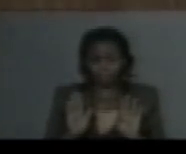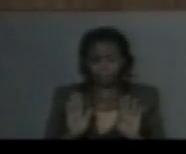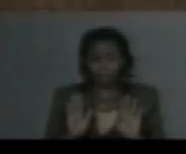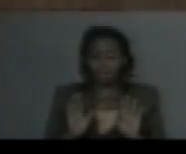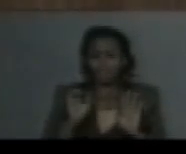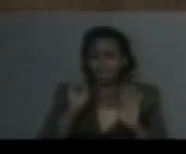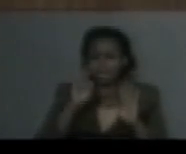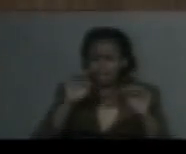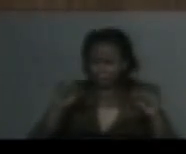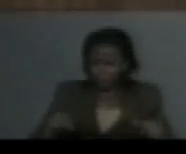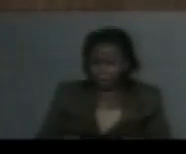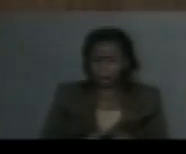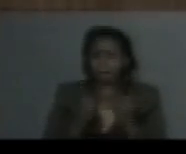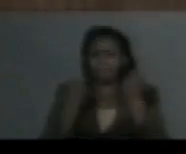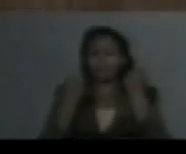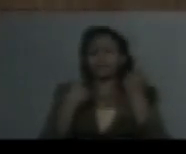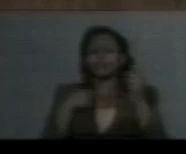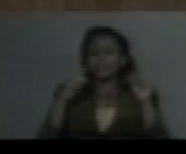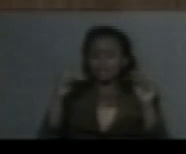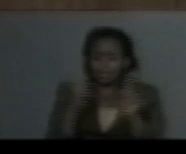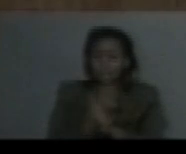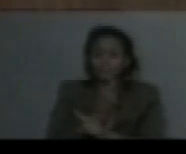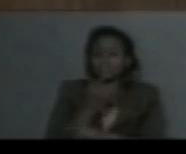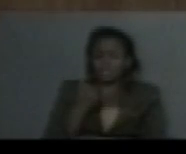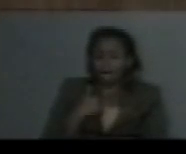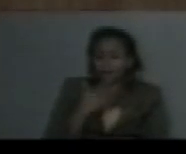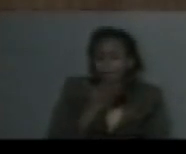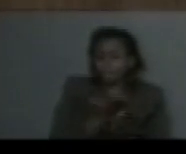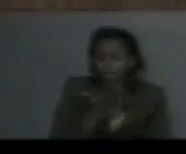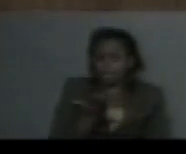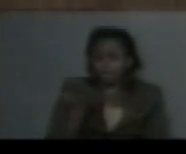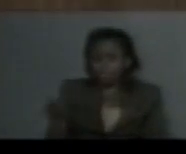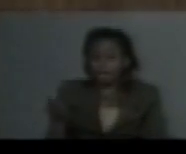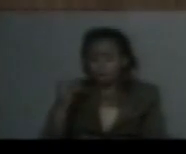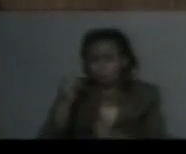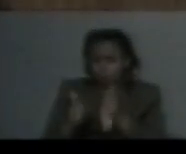a difference which affects more than